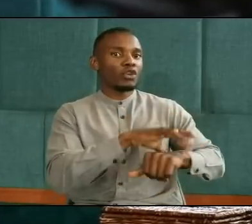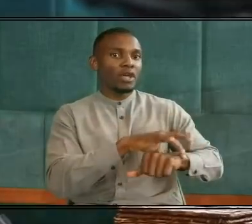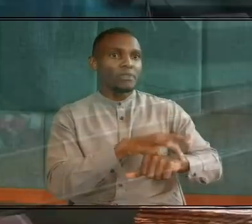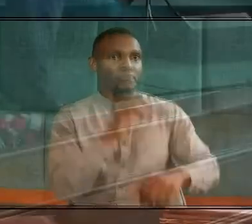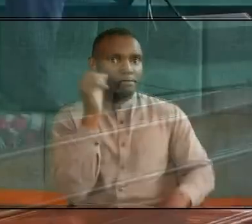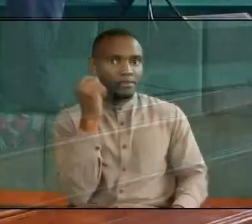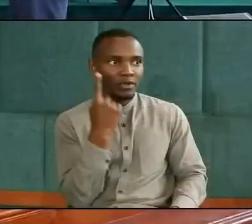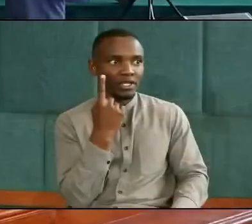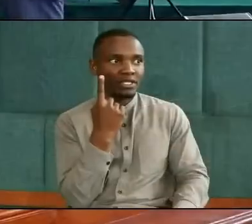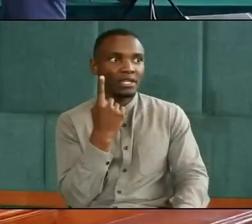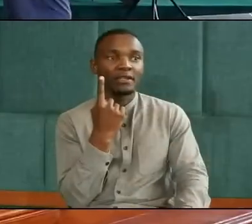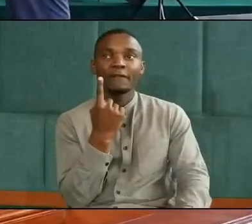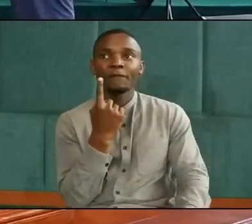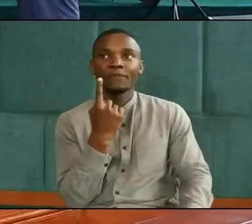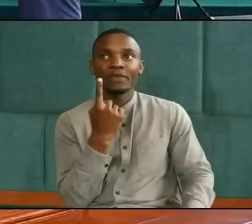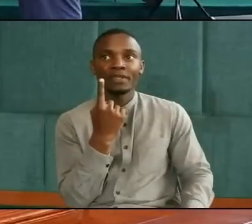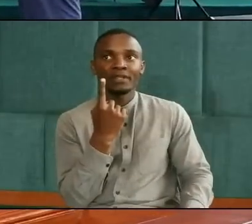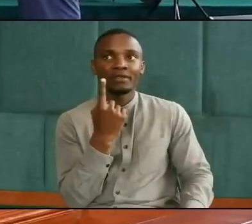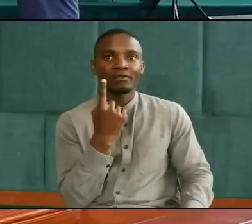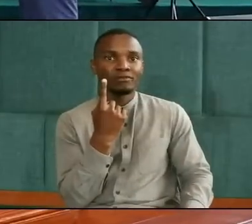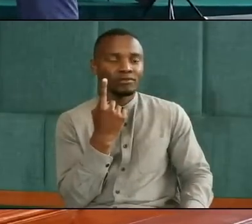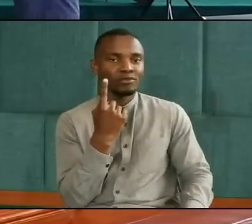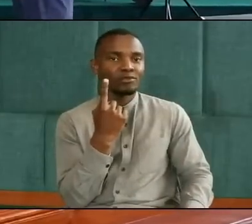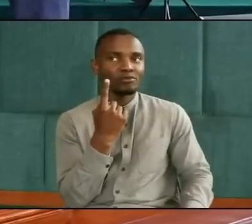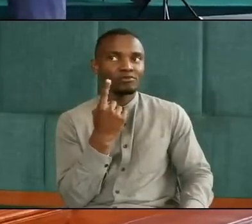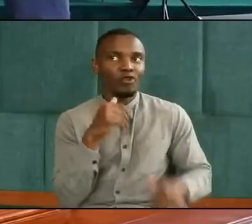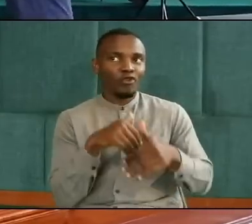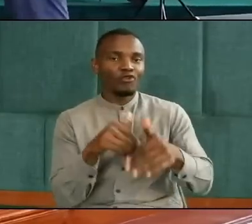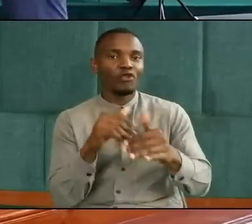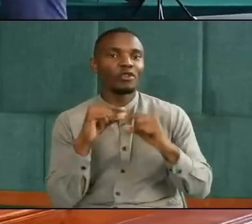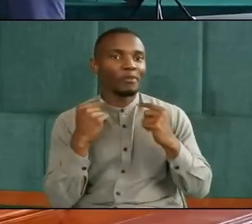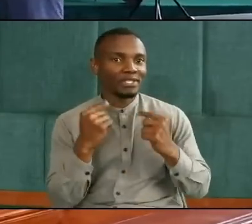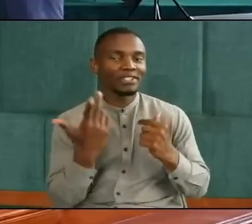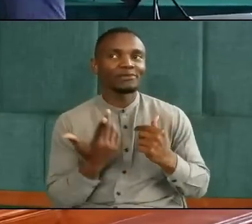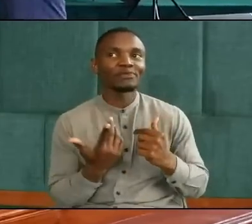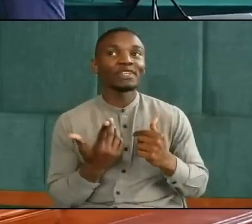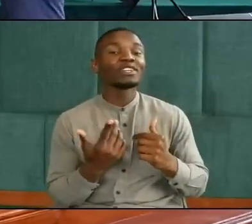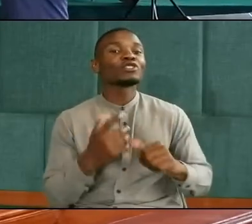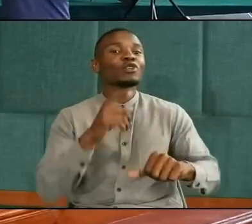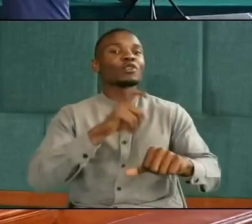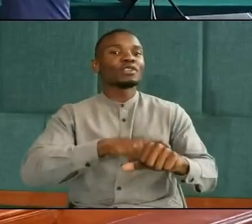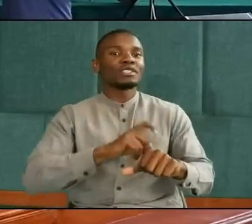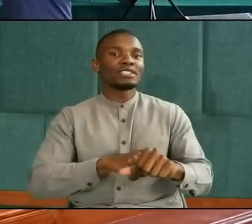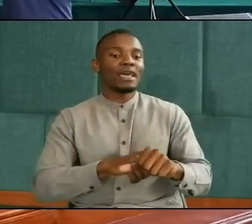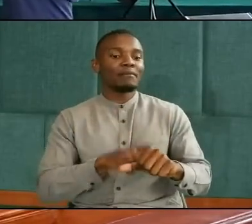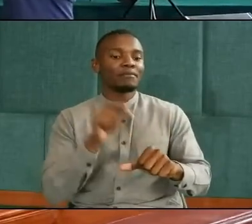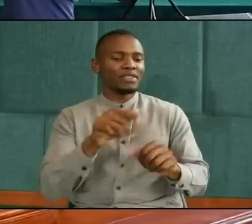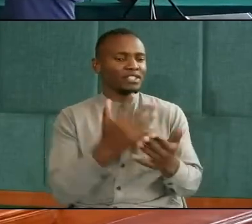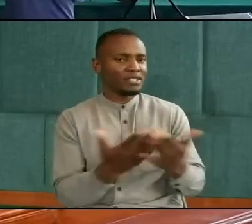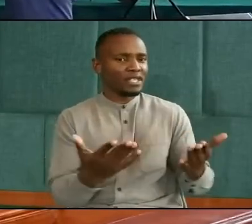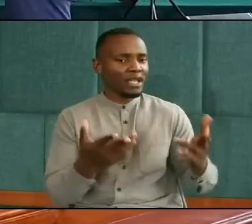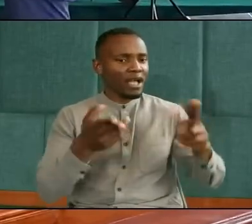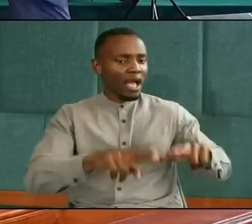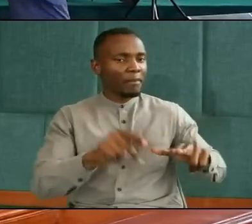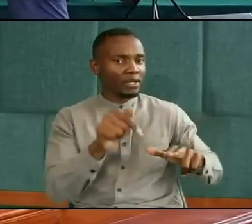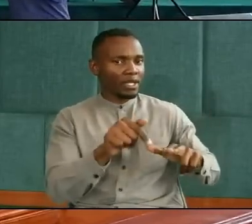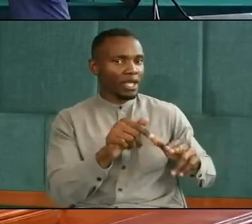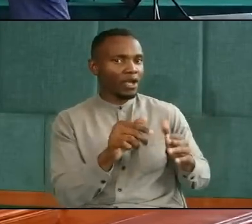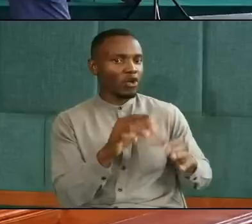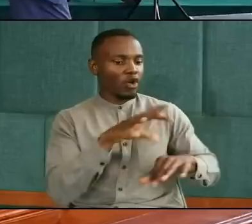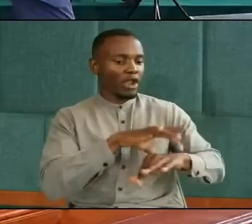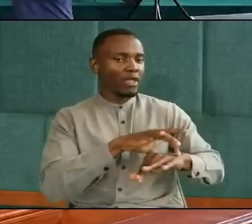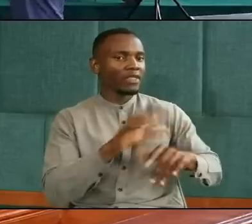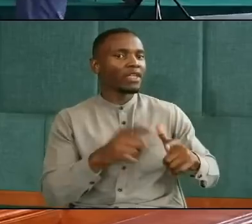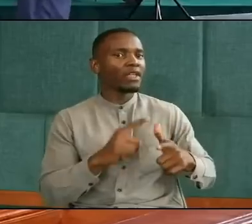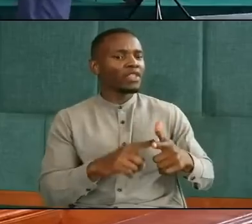Is the church with me? Good. Follow me. So, when this thing happened on earth, we can